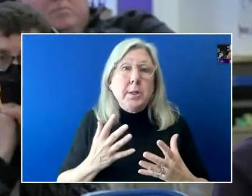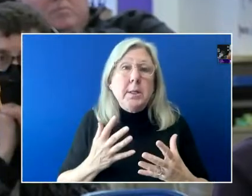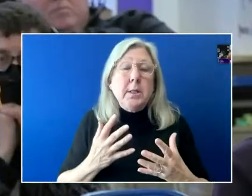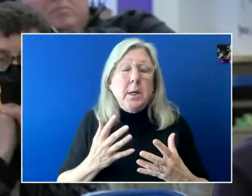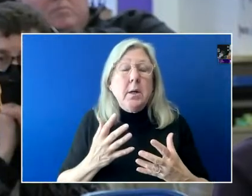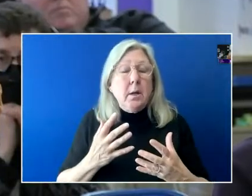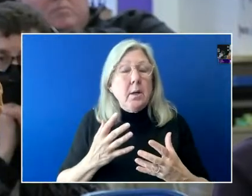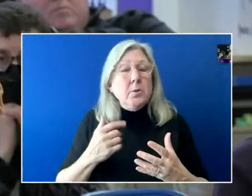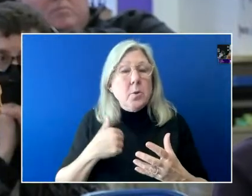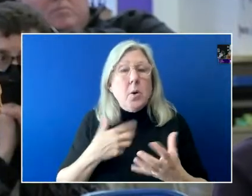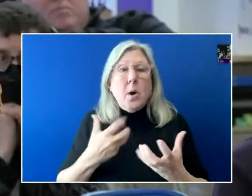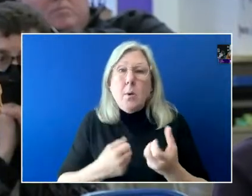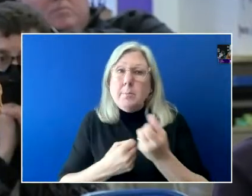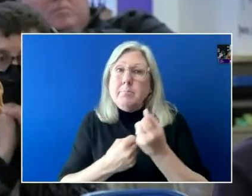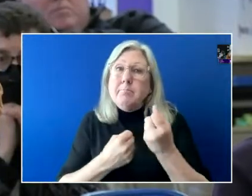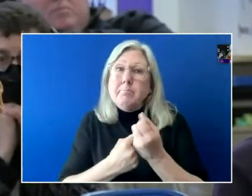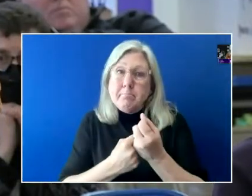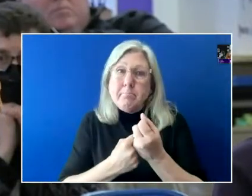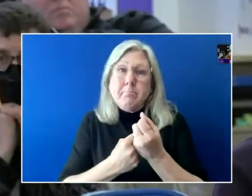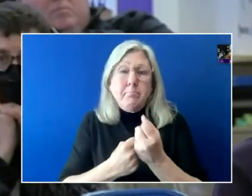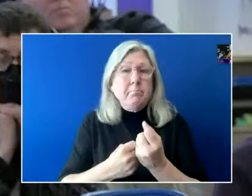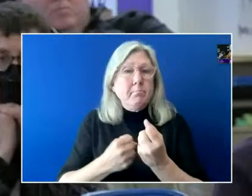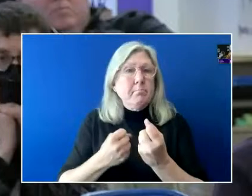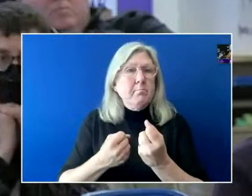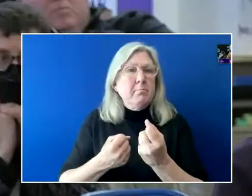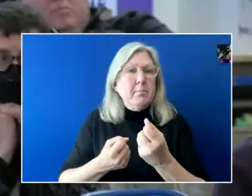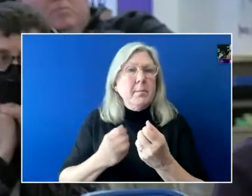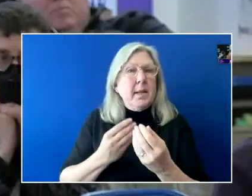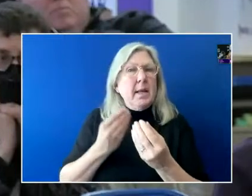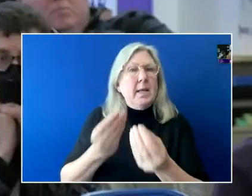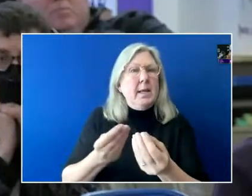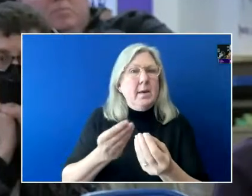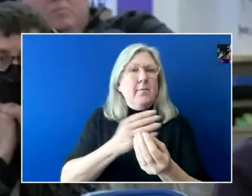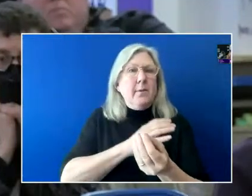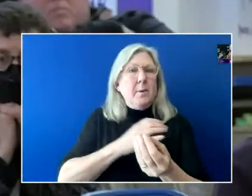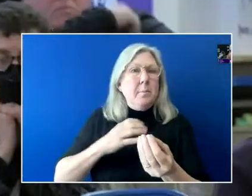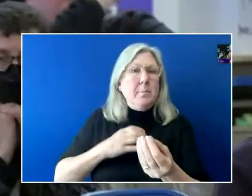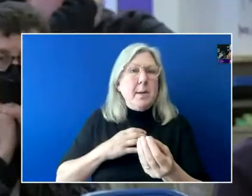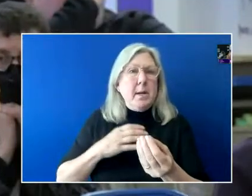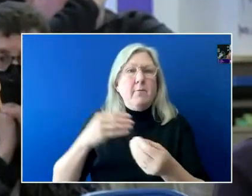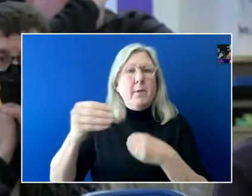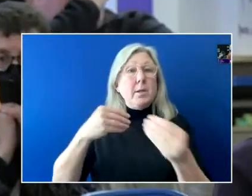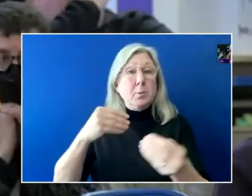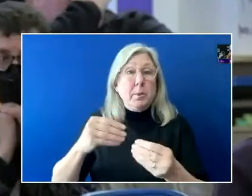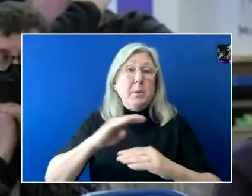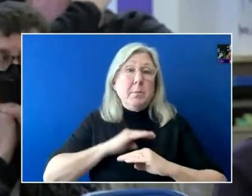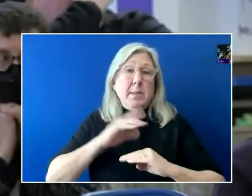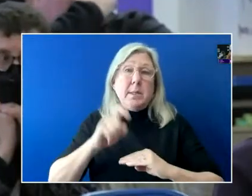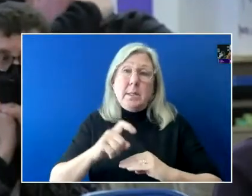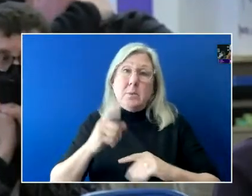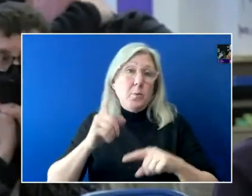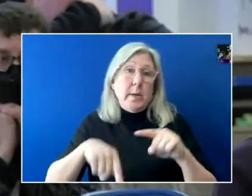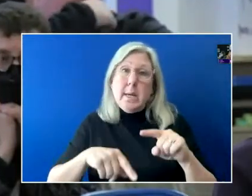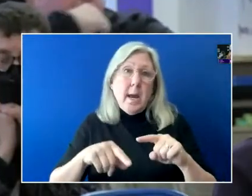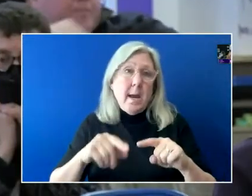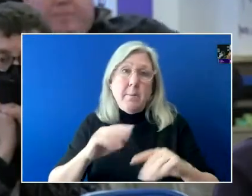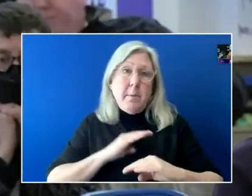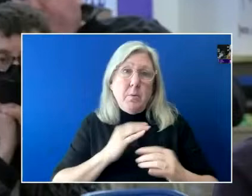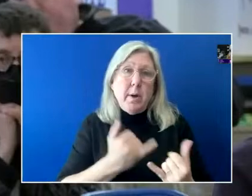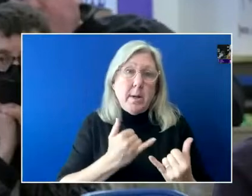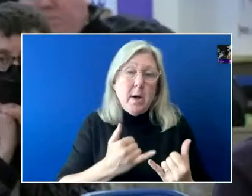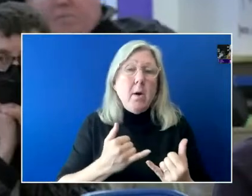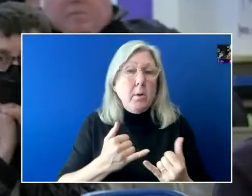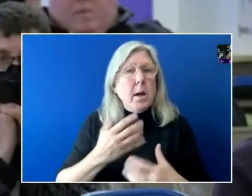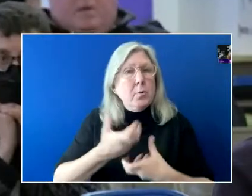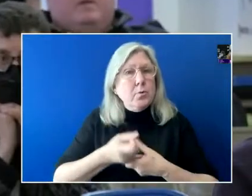our um committee the flexibility to meet needs that we can't necessarily predict right now and I trust them um to do due diligence to make sure